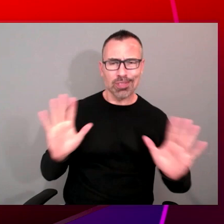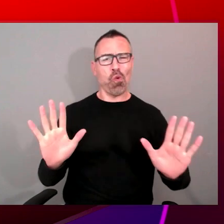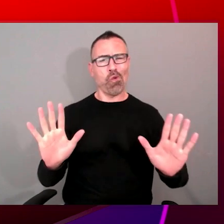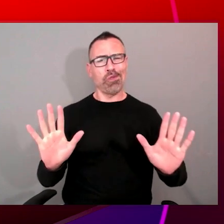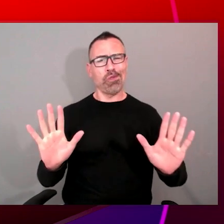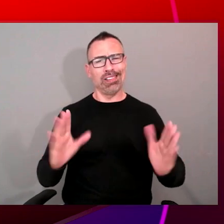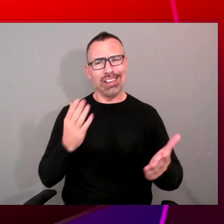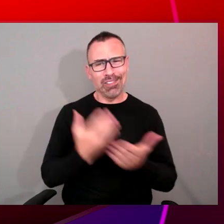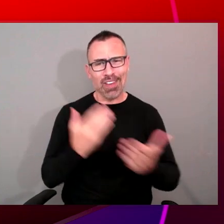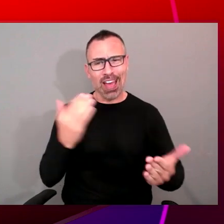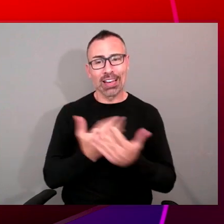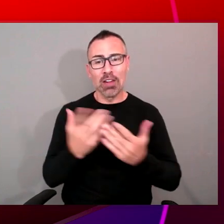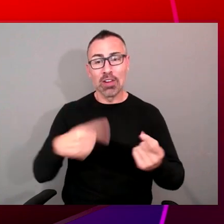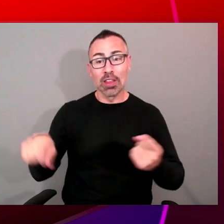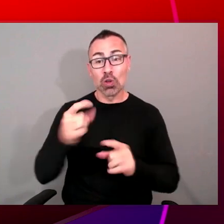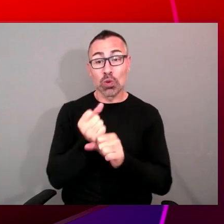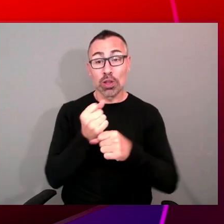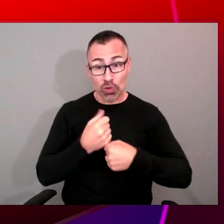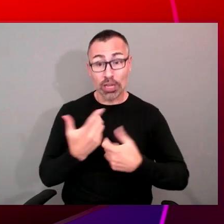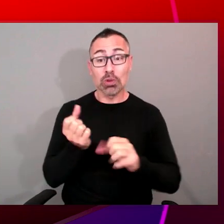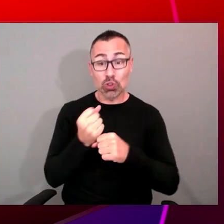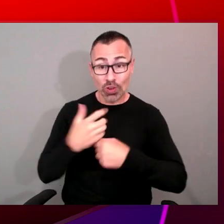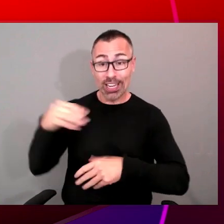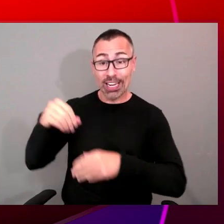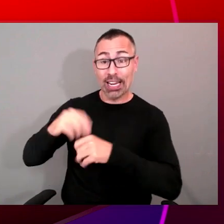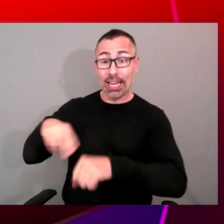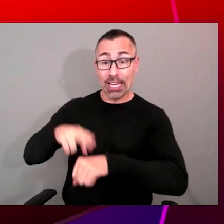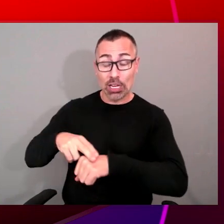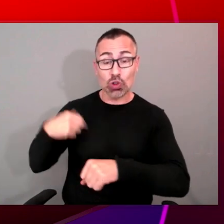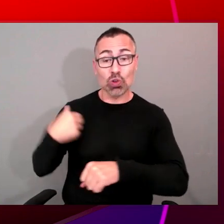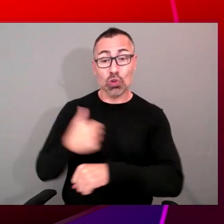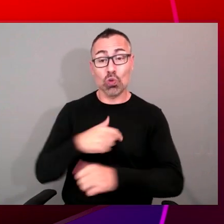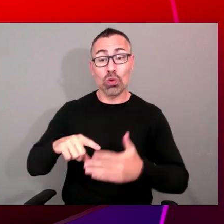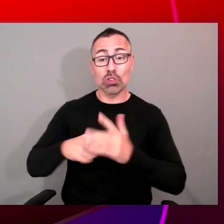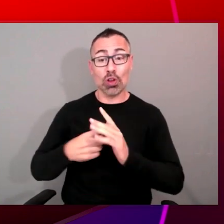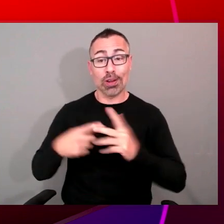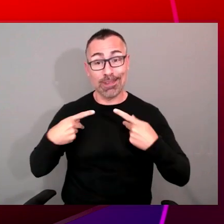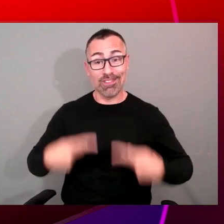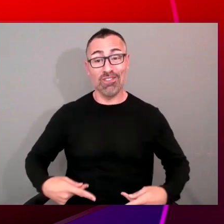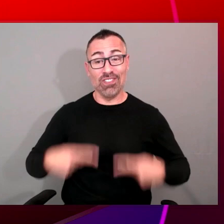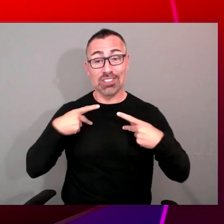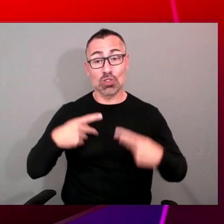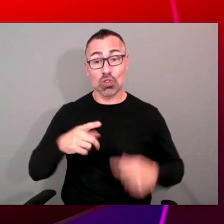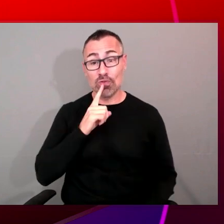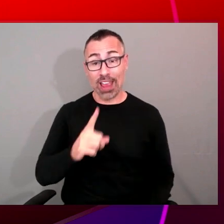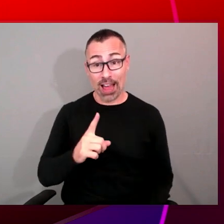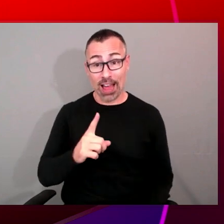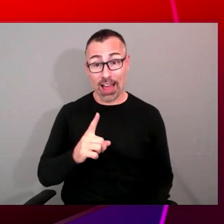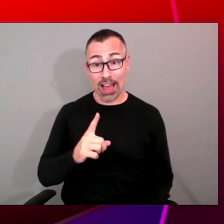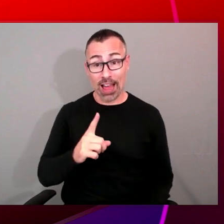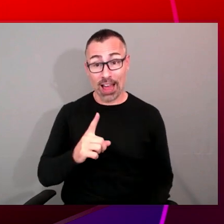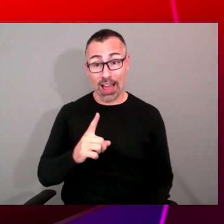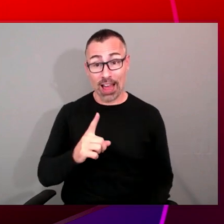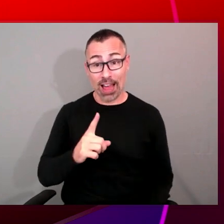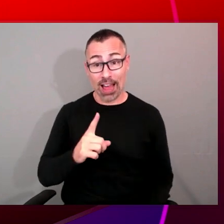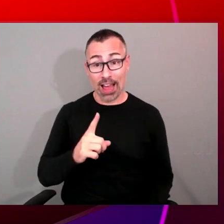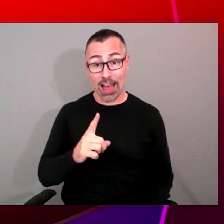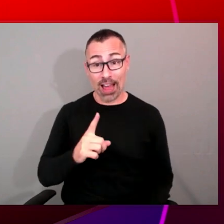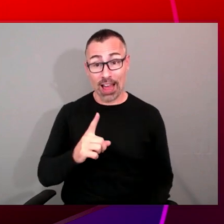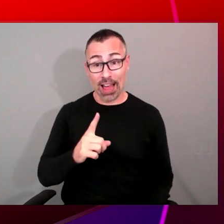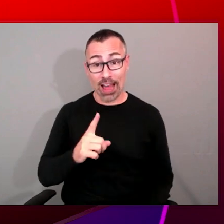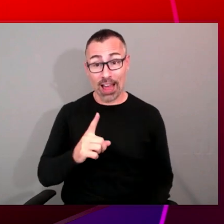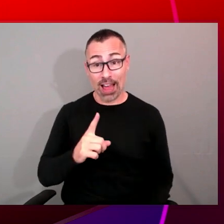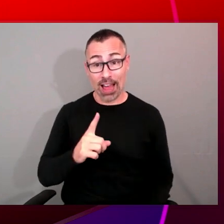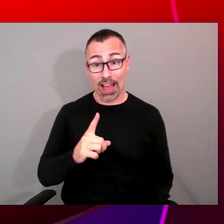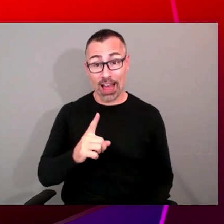was created in nature. We started with actual physical reality and then brought that in and put that together to create